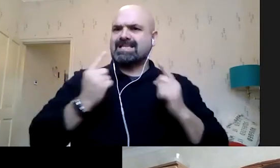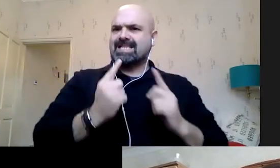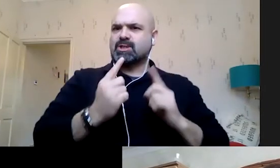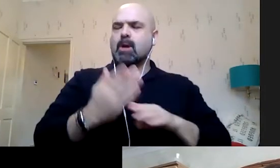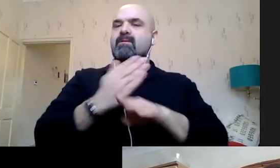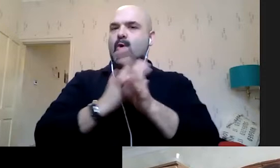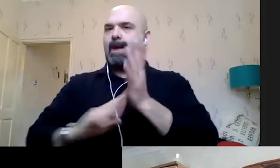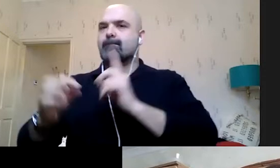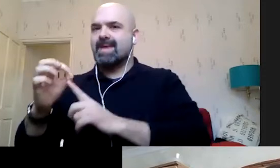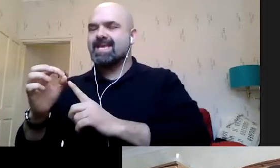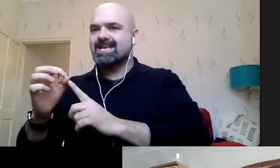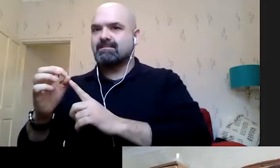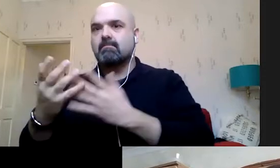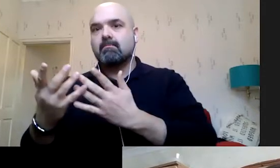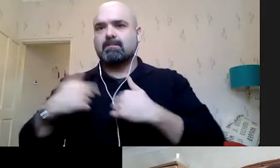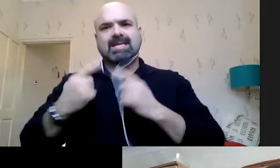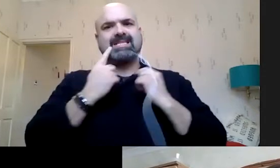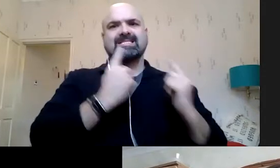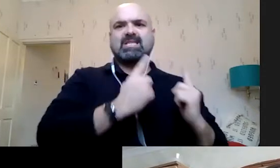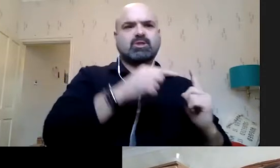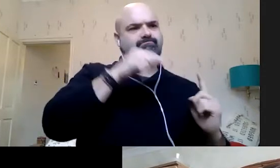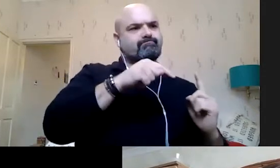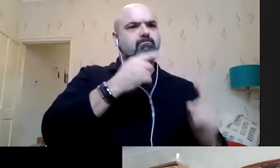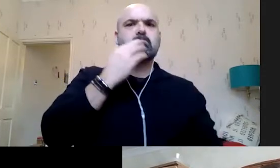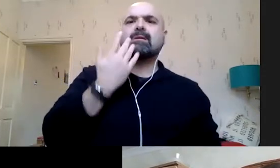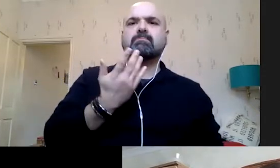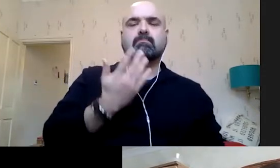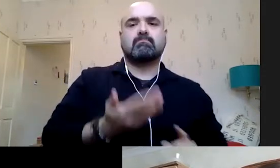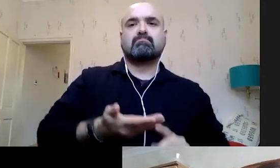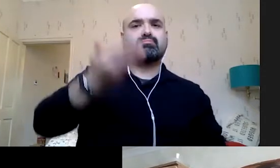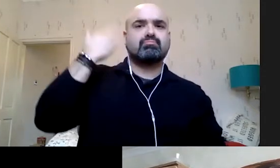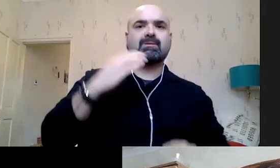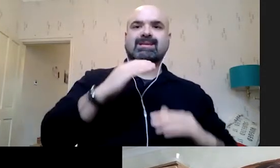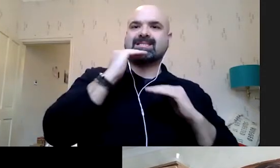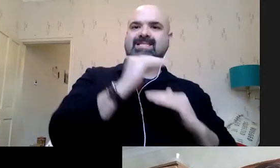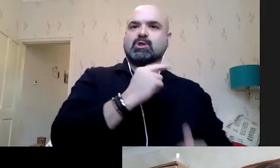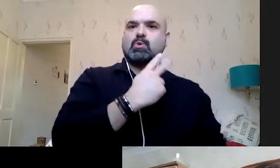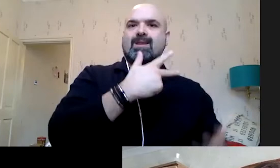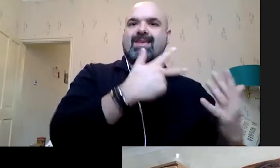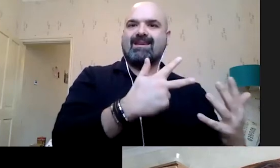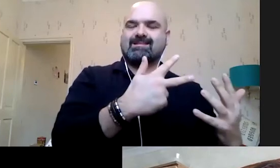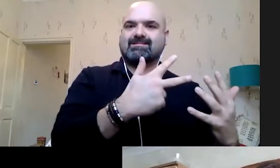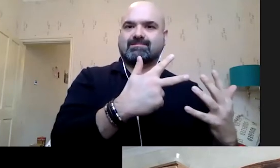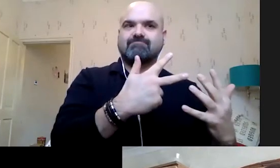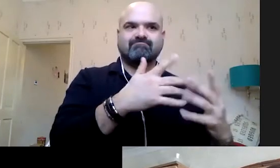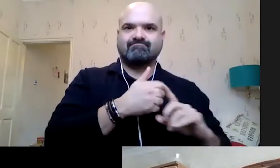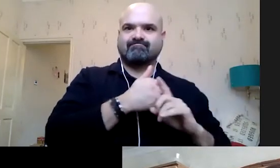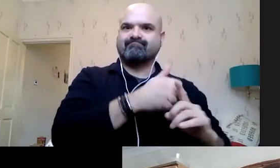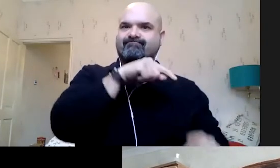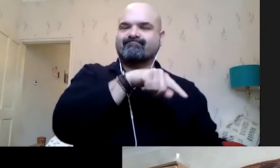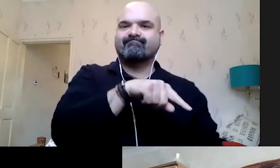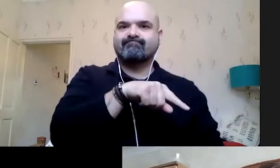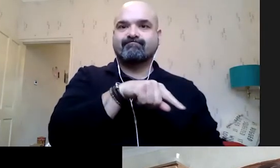MP. And I was a teacher at a time when there was Section 28 in force, and